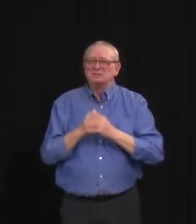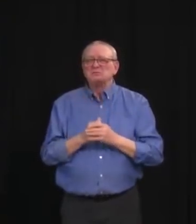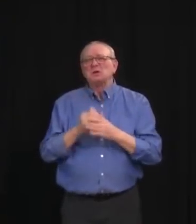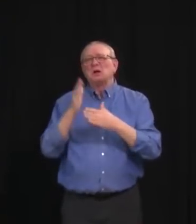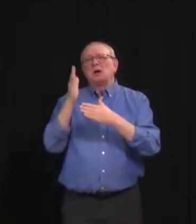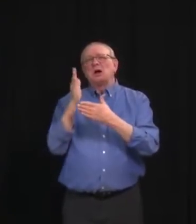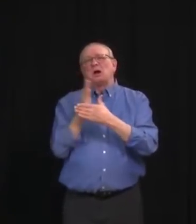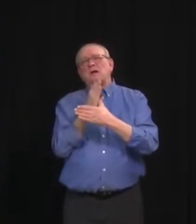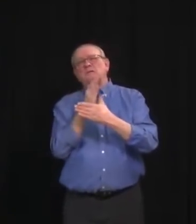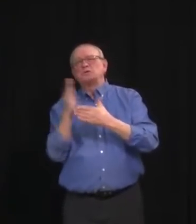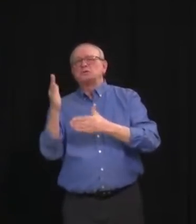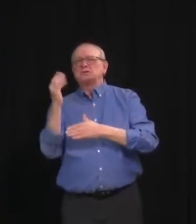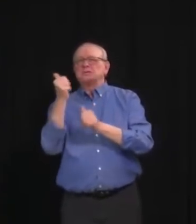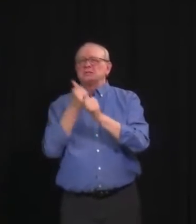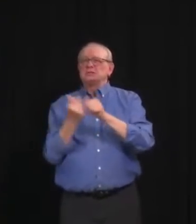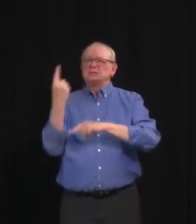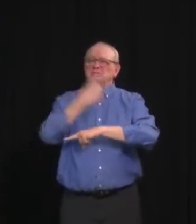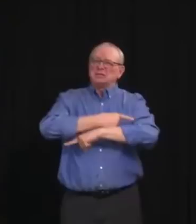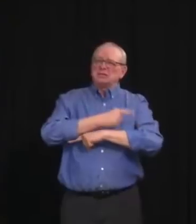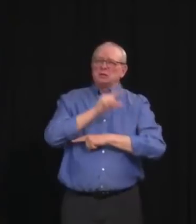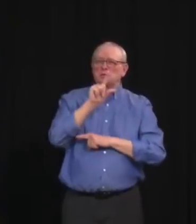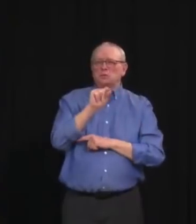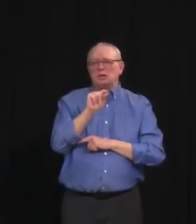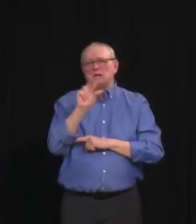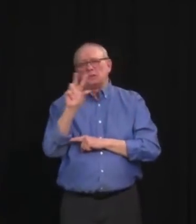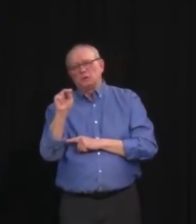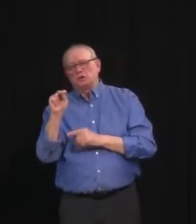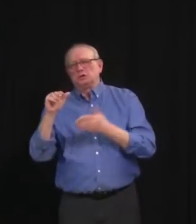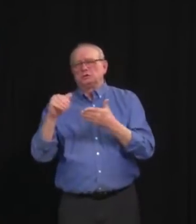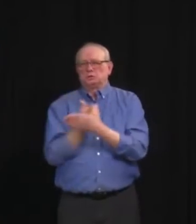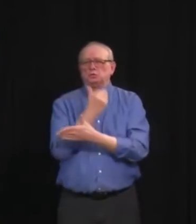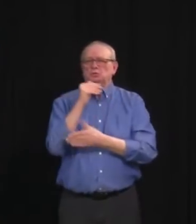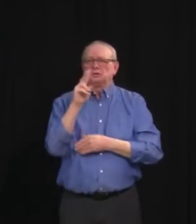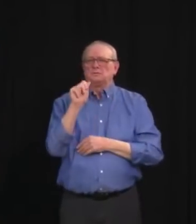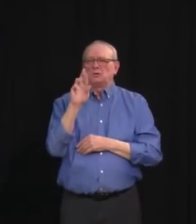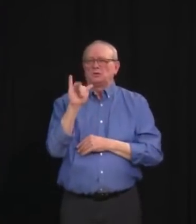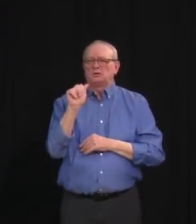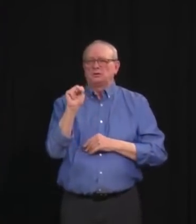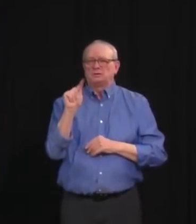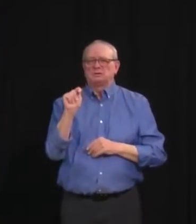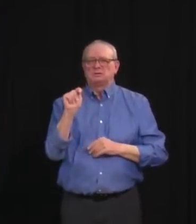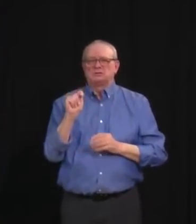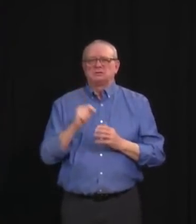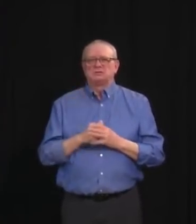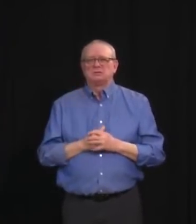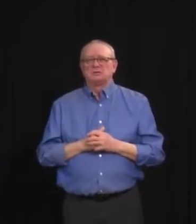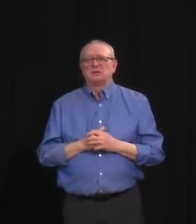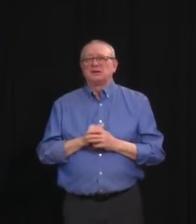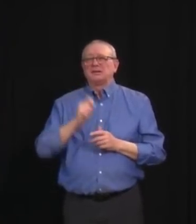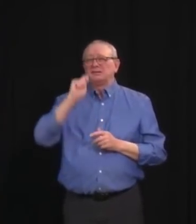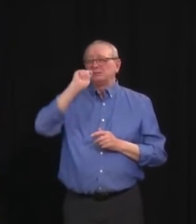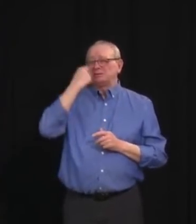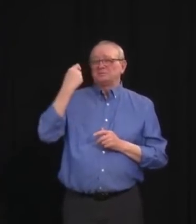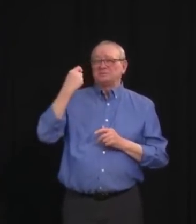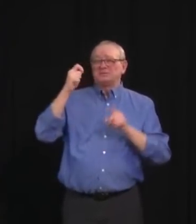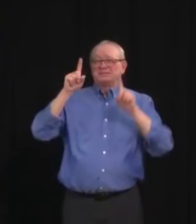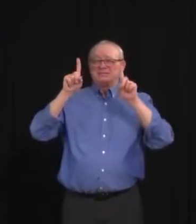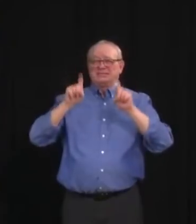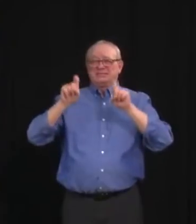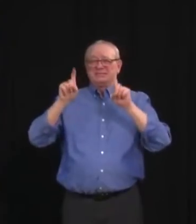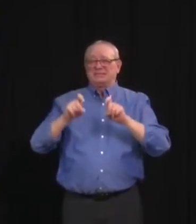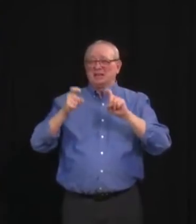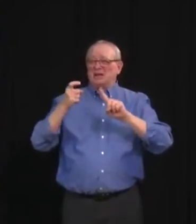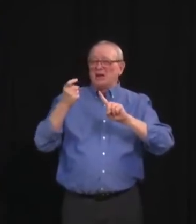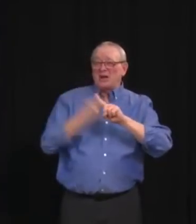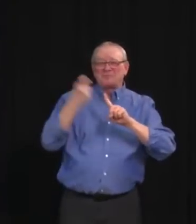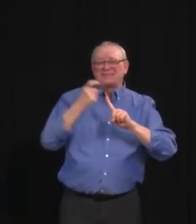is manual, sometimes we get a little bit more than 48 hours in a particular booking cycle, so that can unfortunately make it look like some days have a surge and the